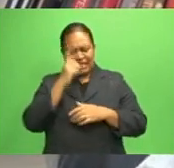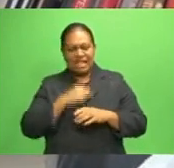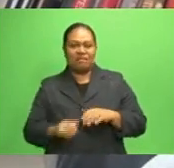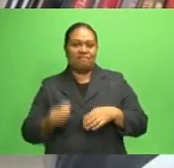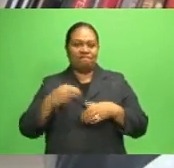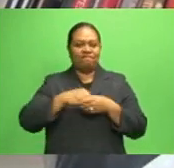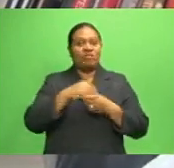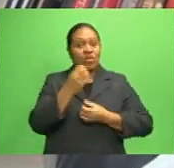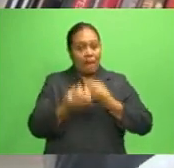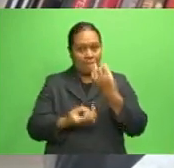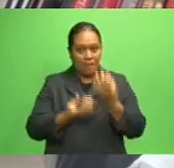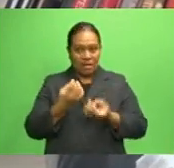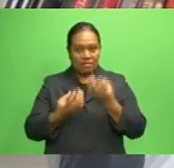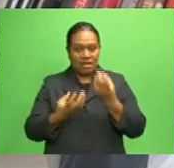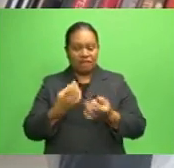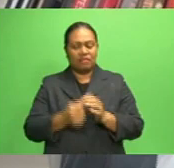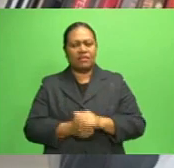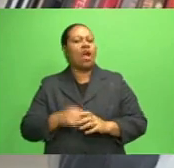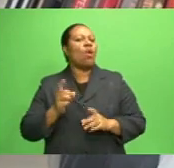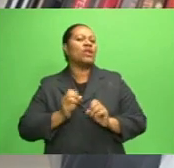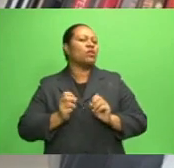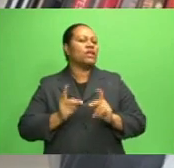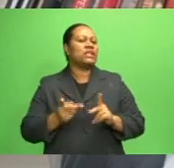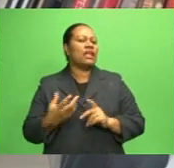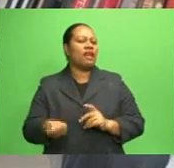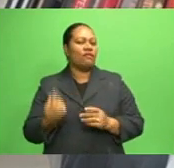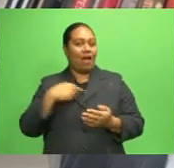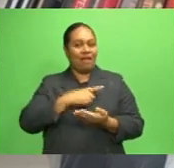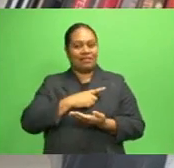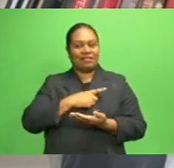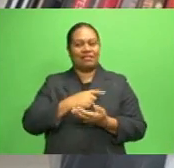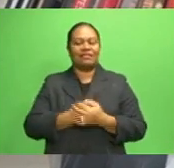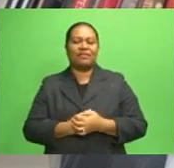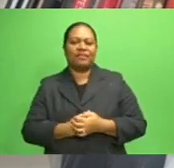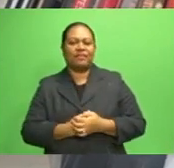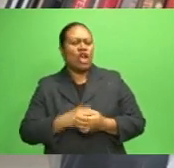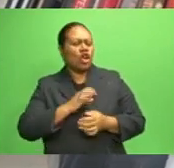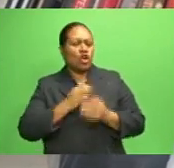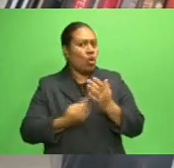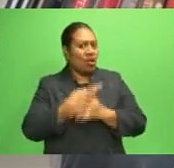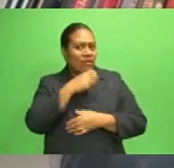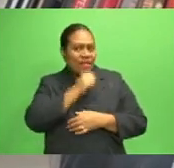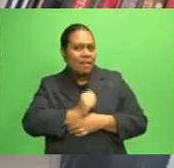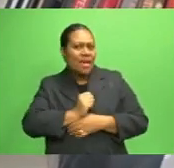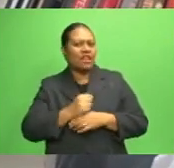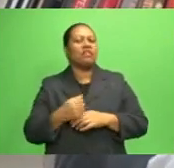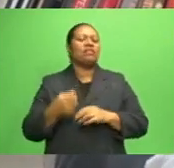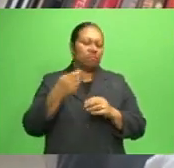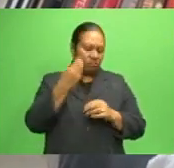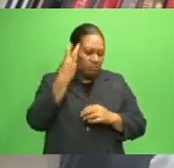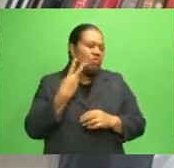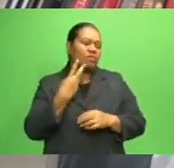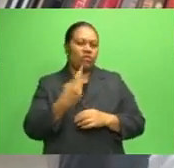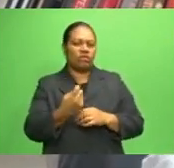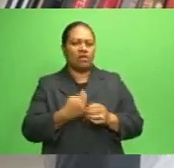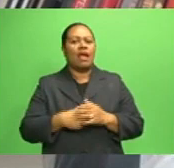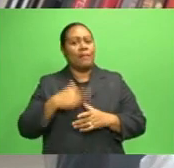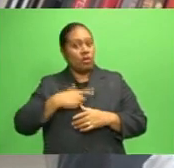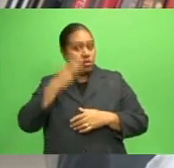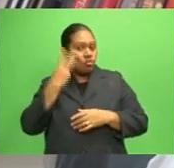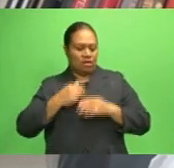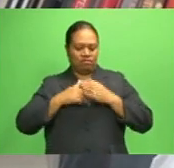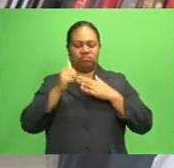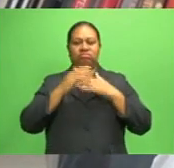of the bubble, what are the opportunities there for us, not only for the men's, also for the women's, because the women's are building